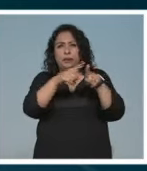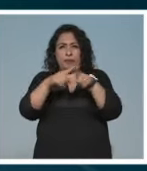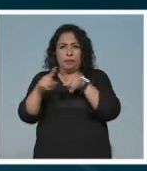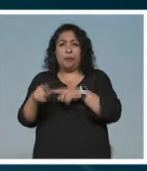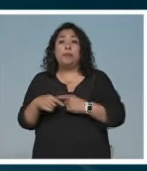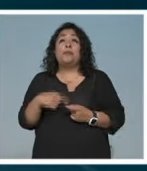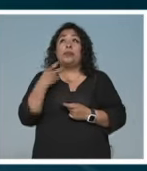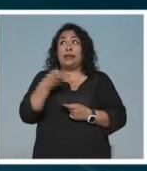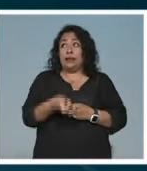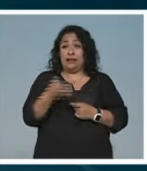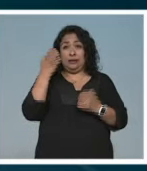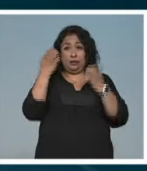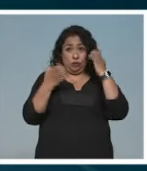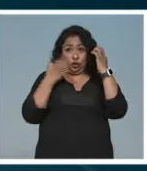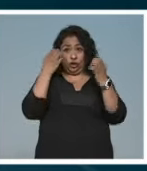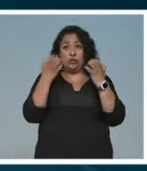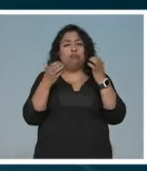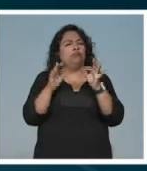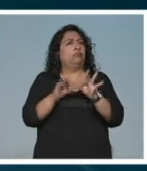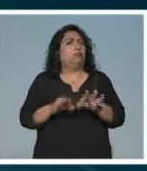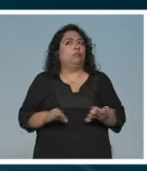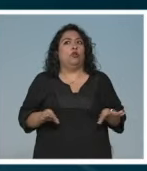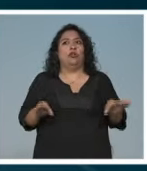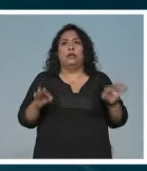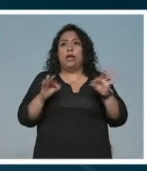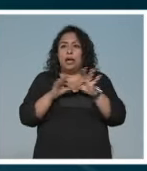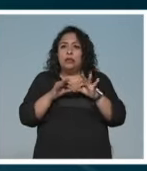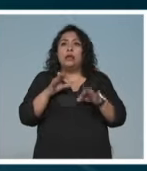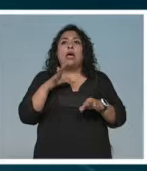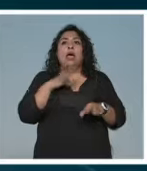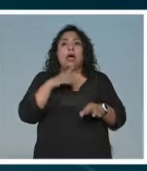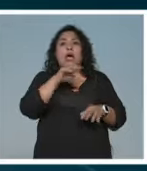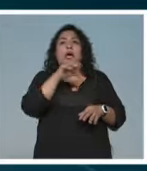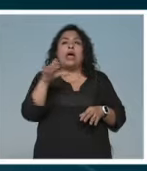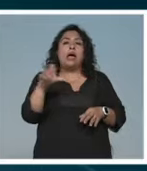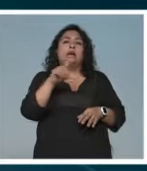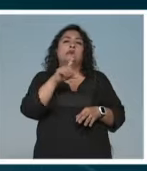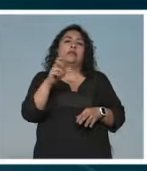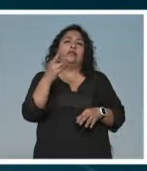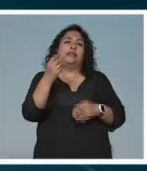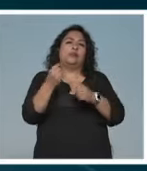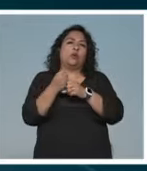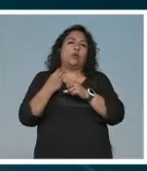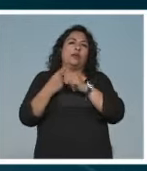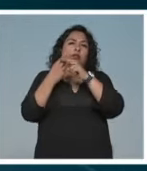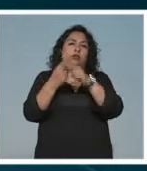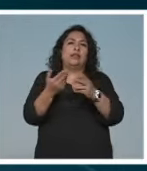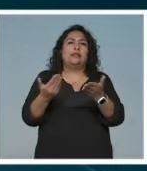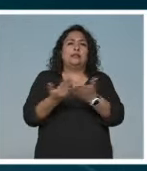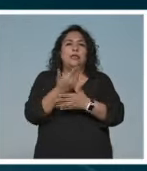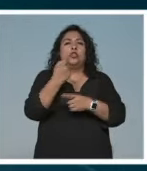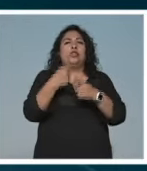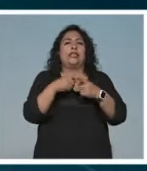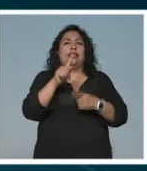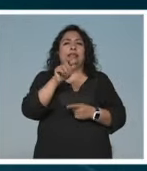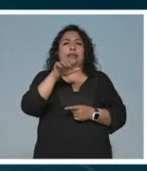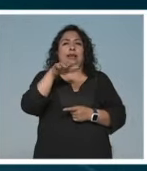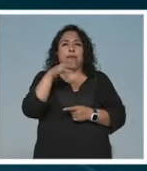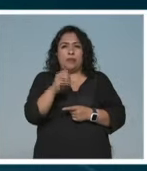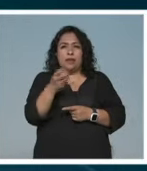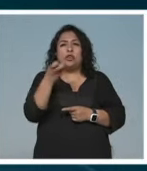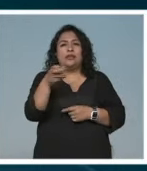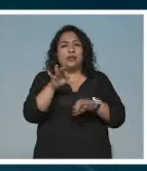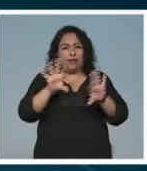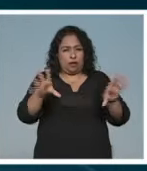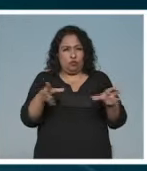This exhibition is very special because it marks the 125th anniversary of Rufino Tamayo's birth. And